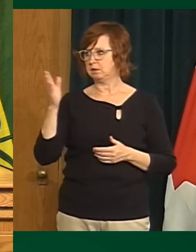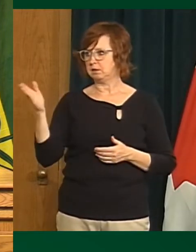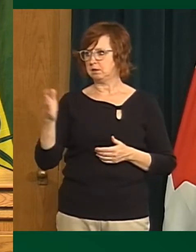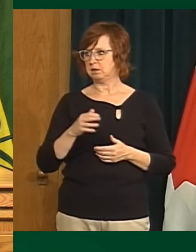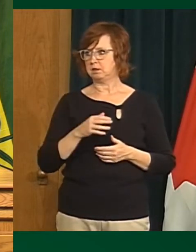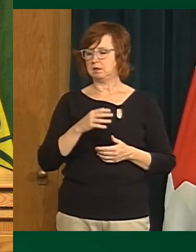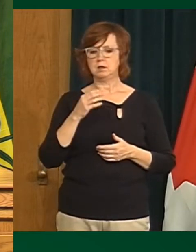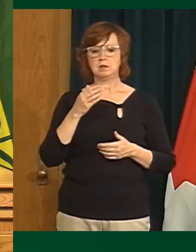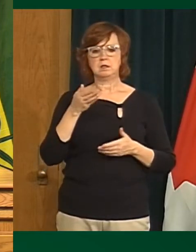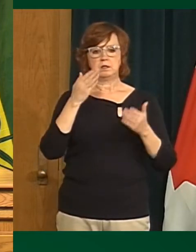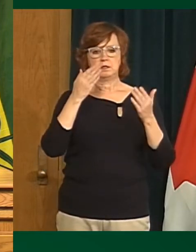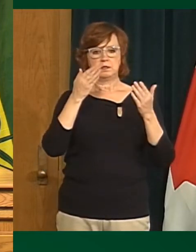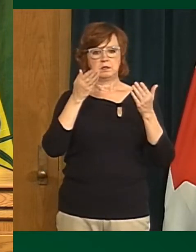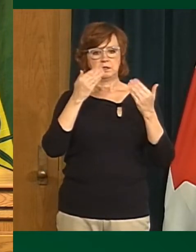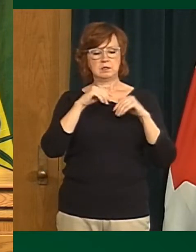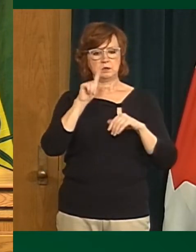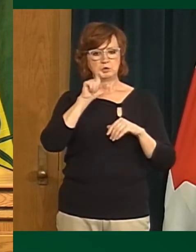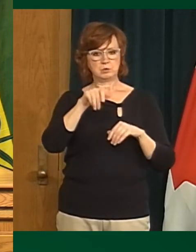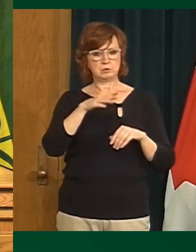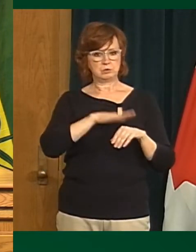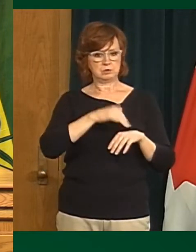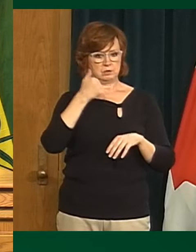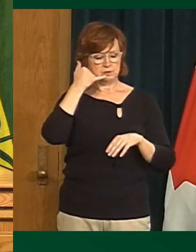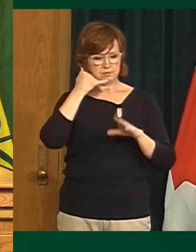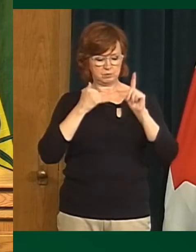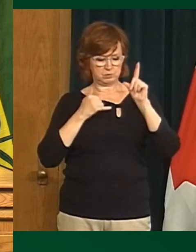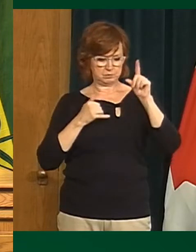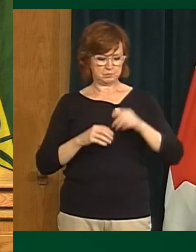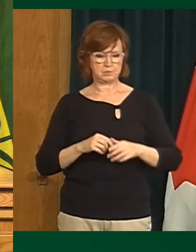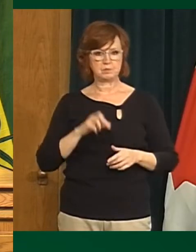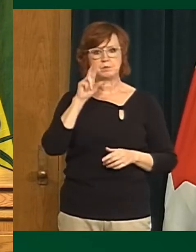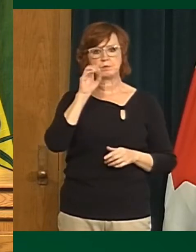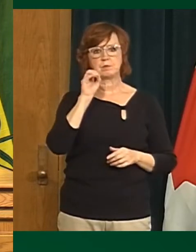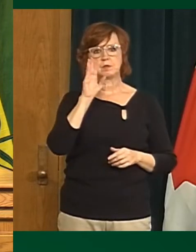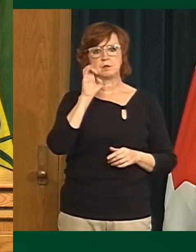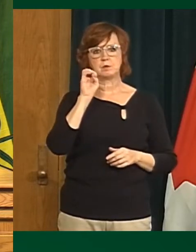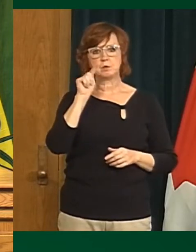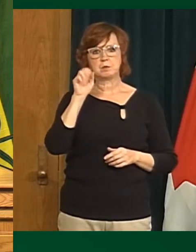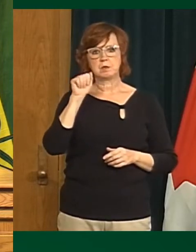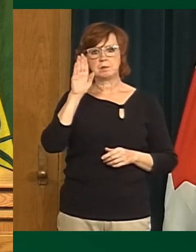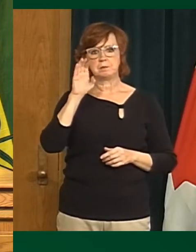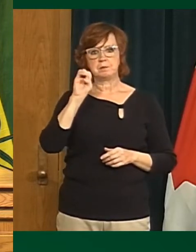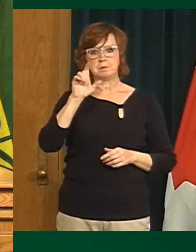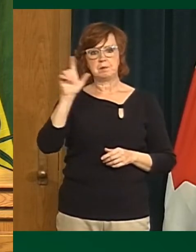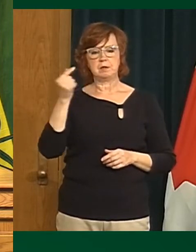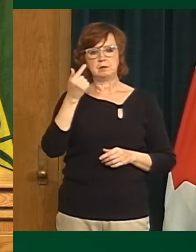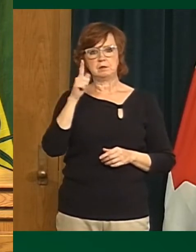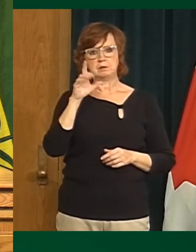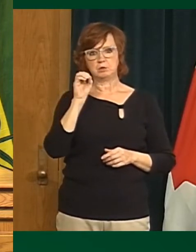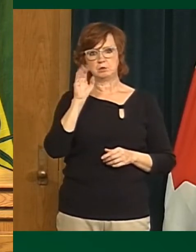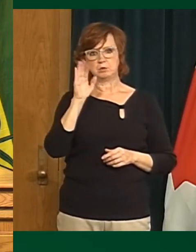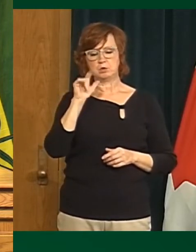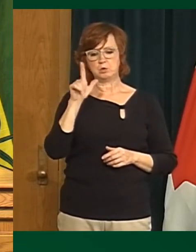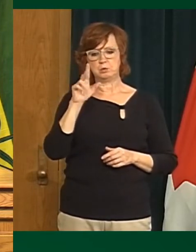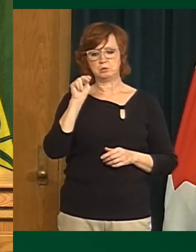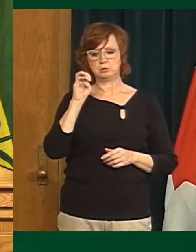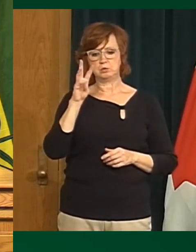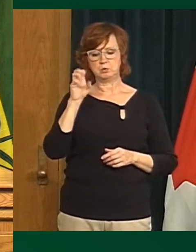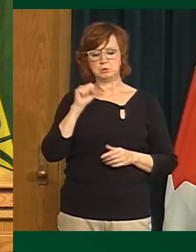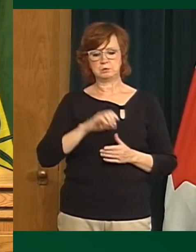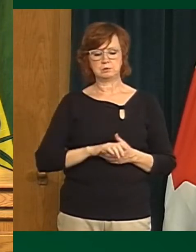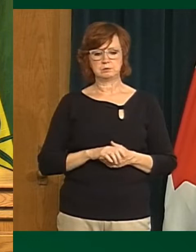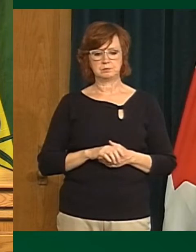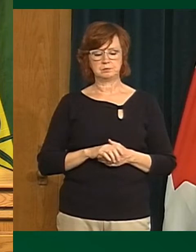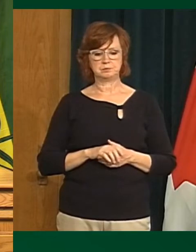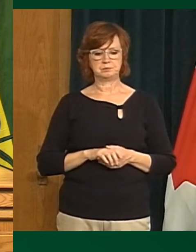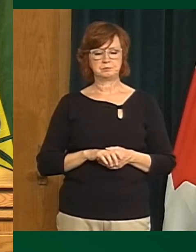We'll take our next question on the line. We have Roberta Bell with Global. My question is in